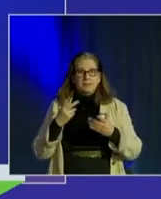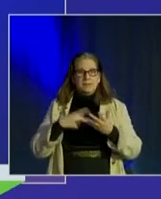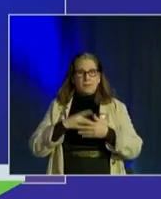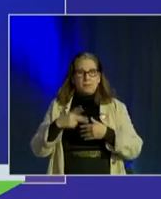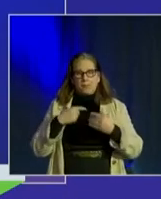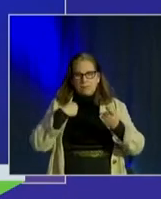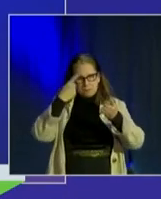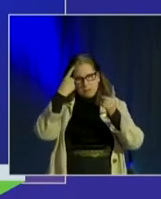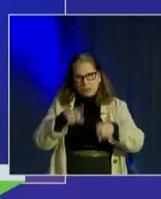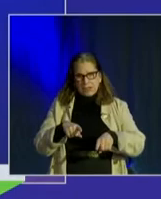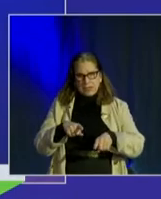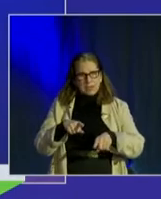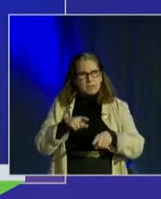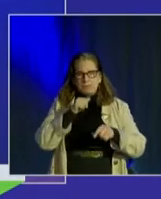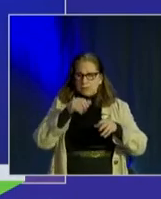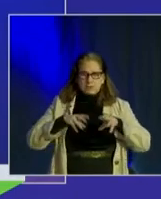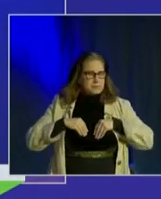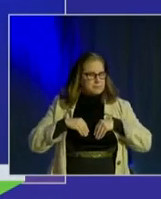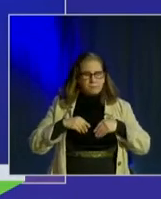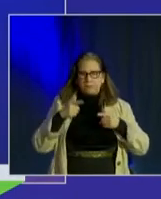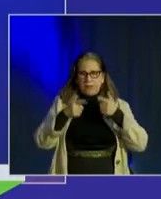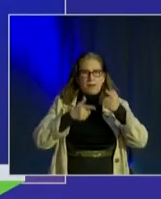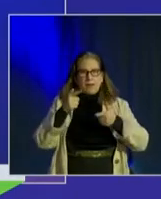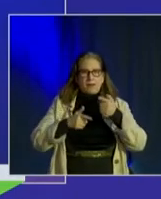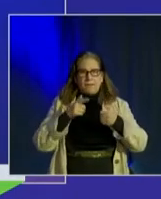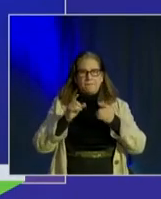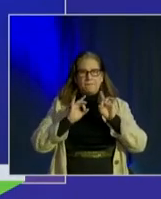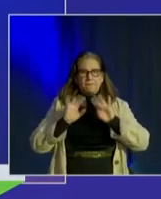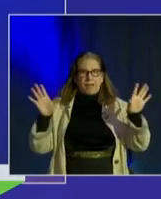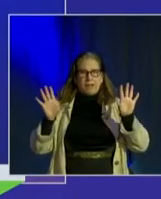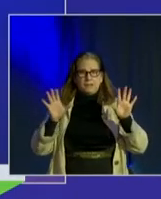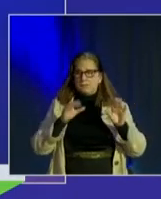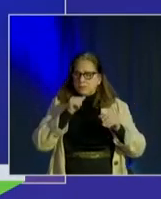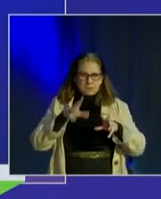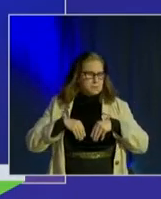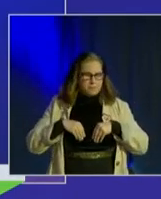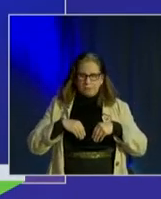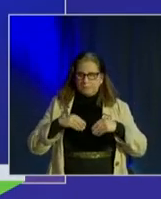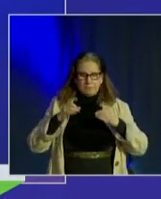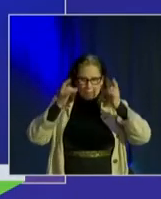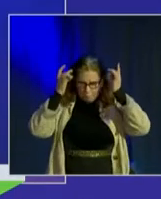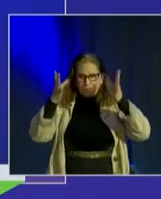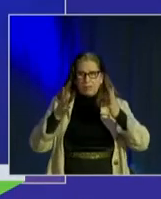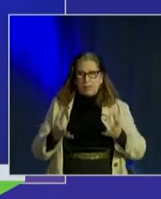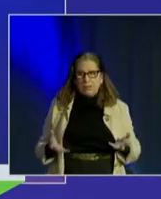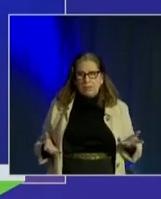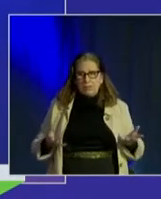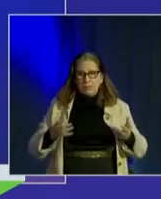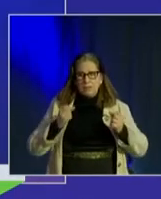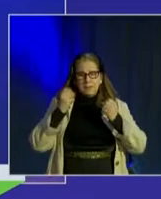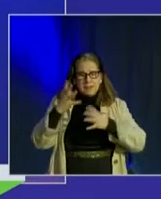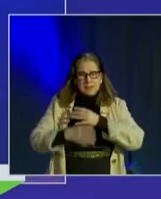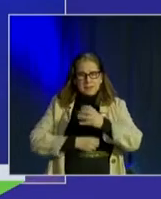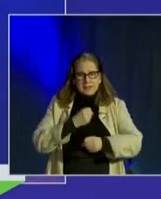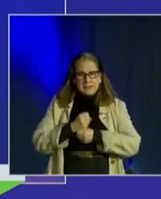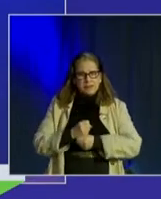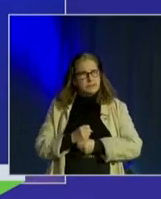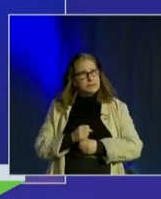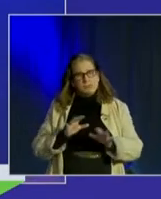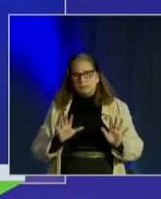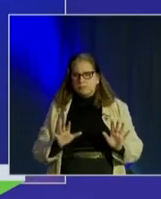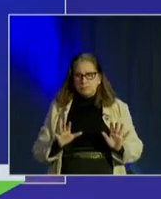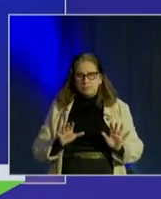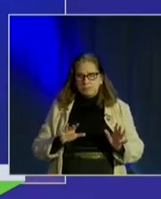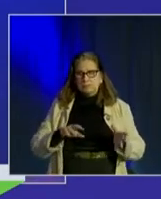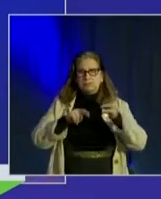our city, especially when you consider that over several years we've seen the actual number